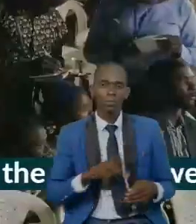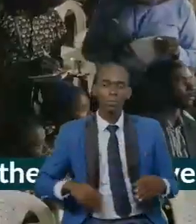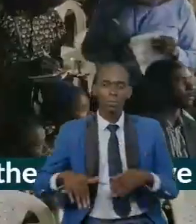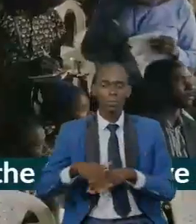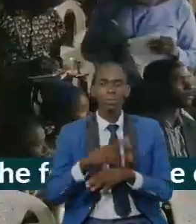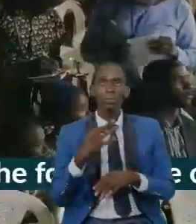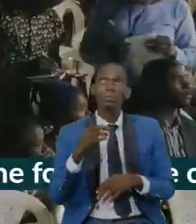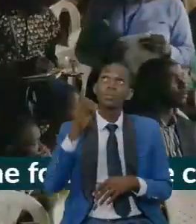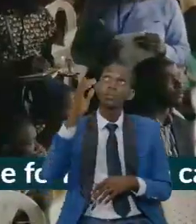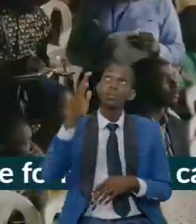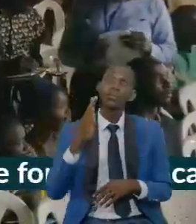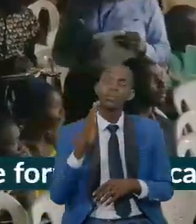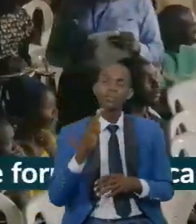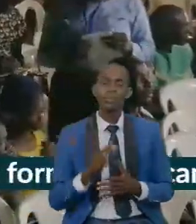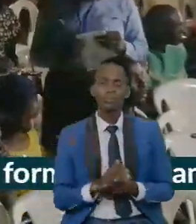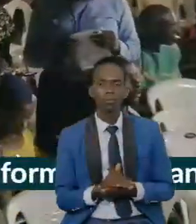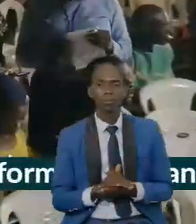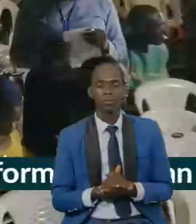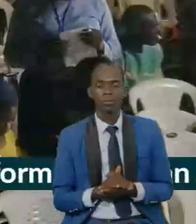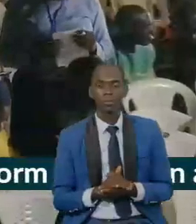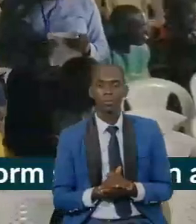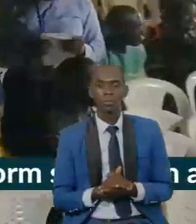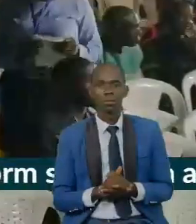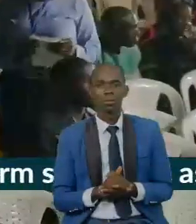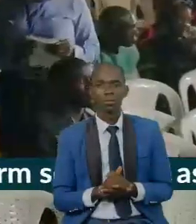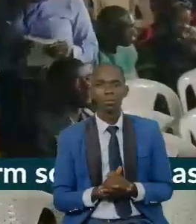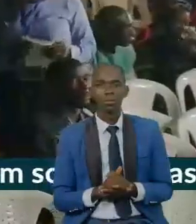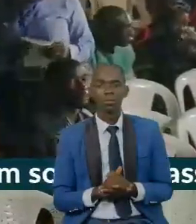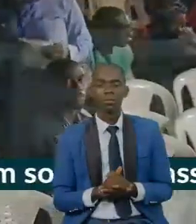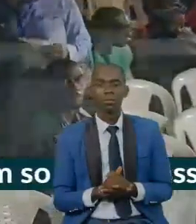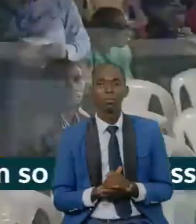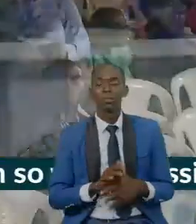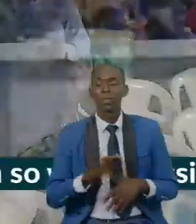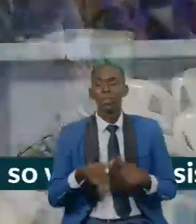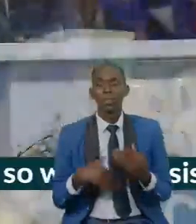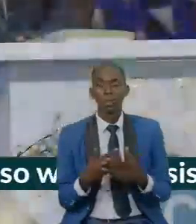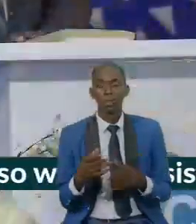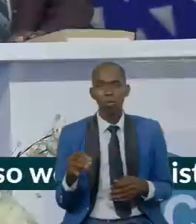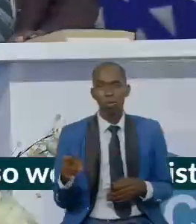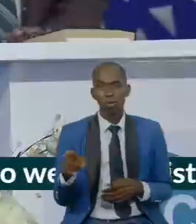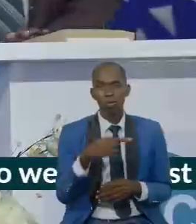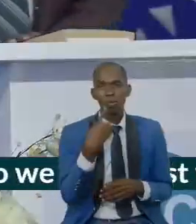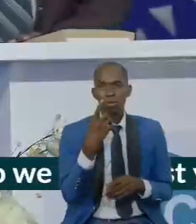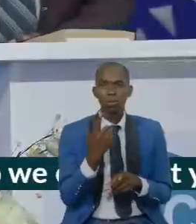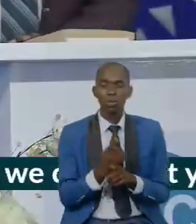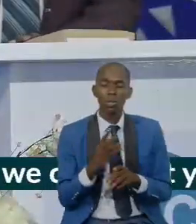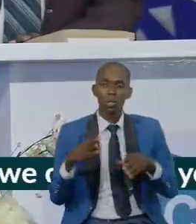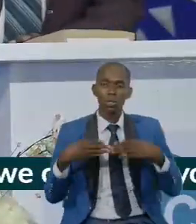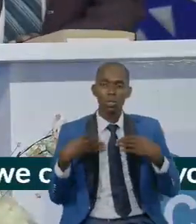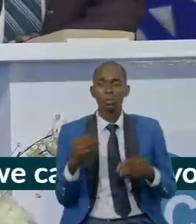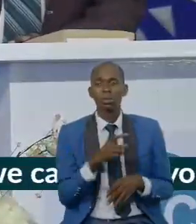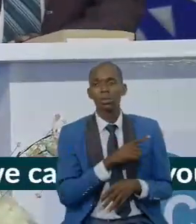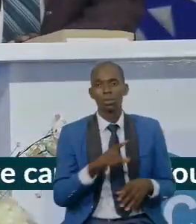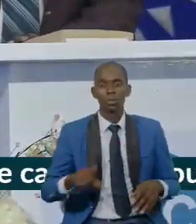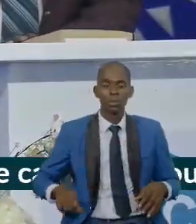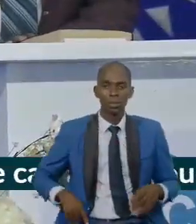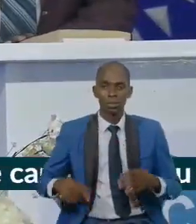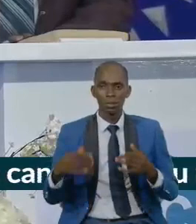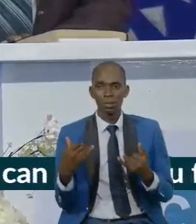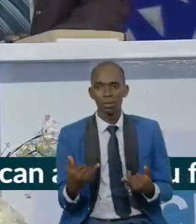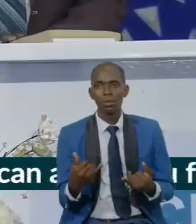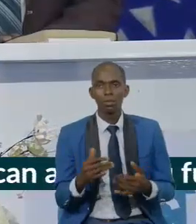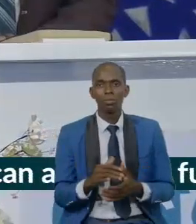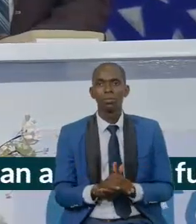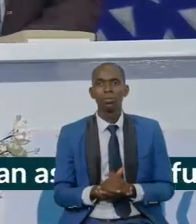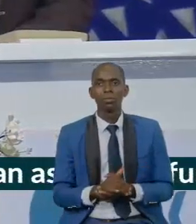qui avez donné votre vie au Seigneur. All of you have just given your life to the Lord. Vous aurez des conseillers qui ne sont